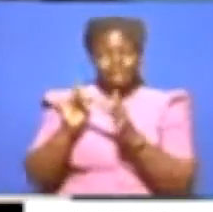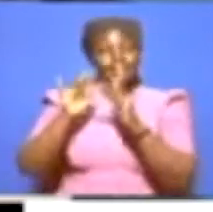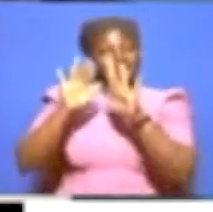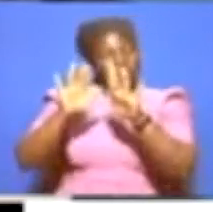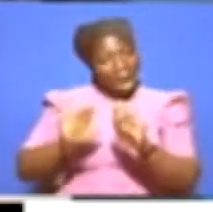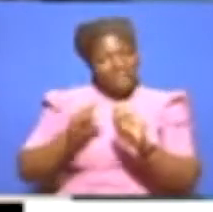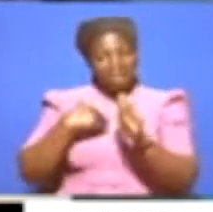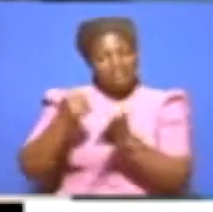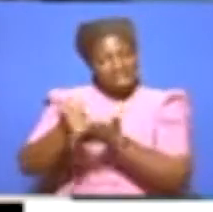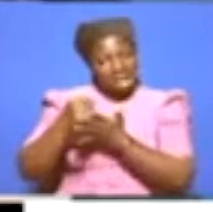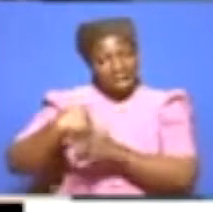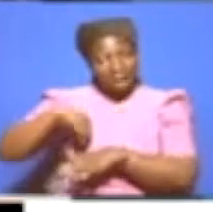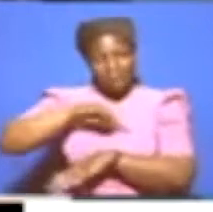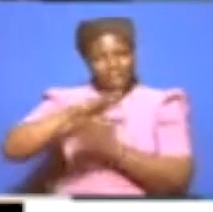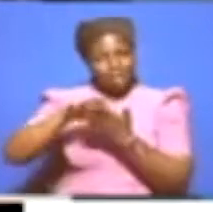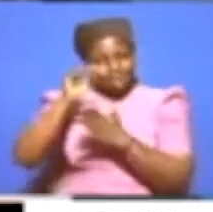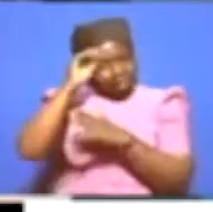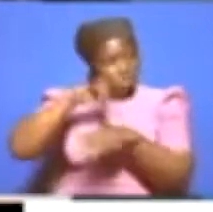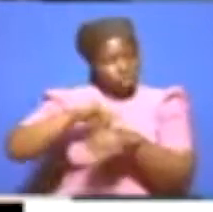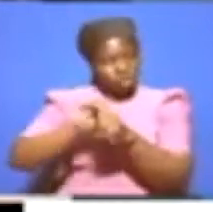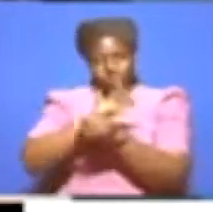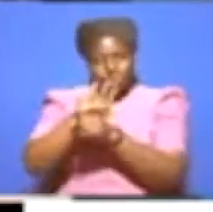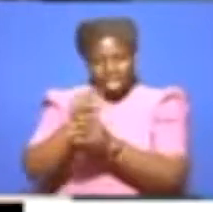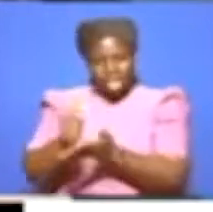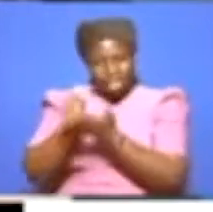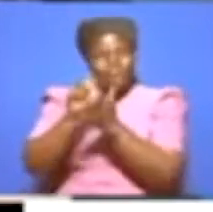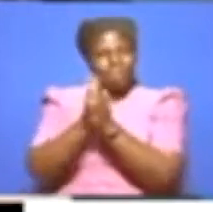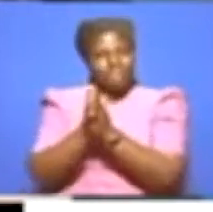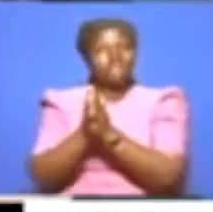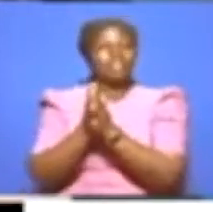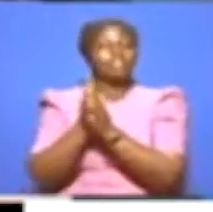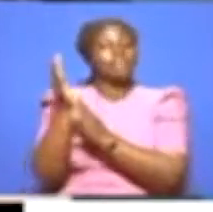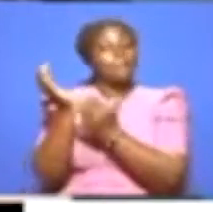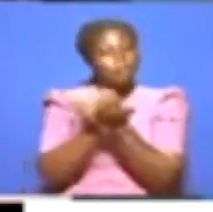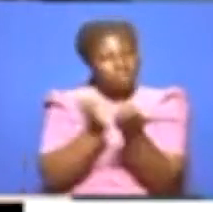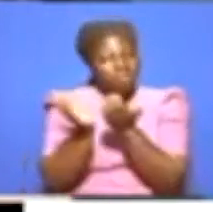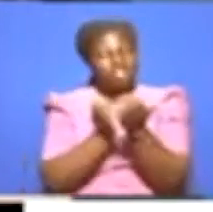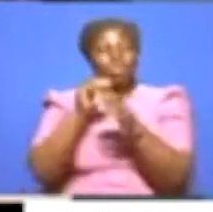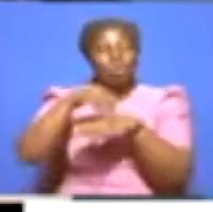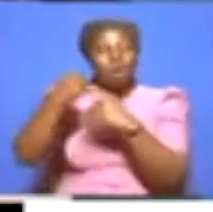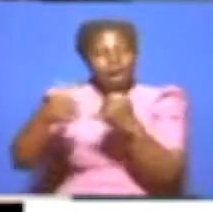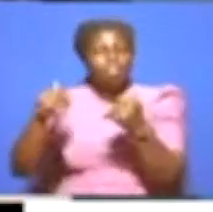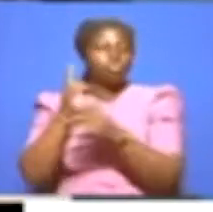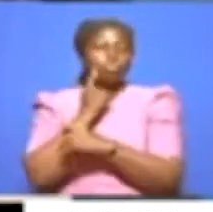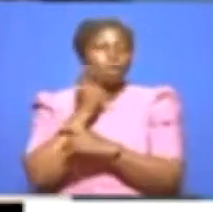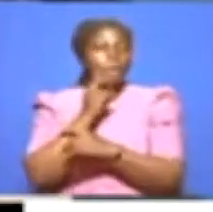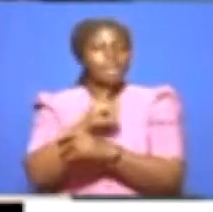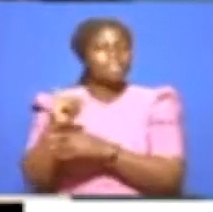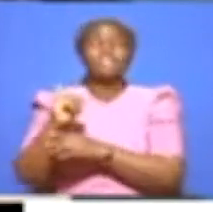helped businesses, all this online shopping. And so it's a wonderful tool, but it must be used with a lot of